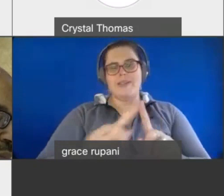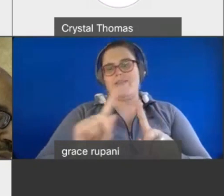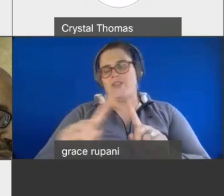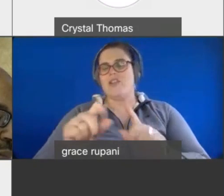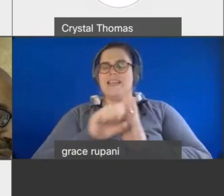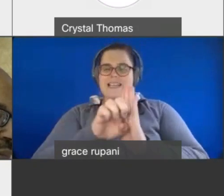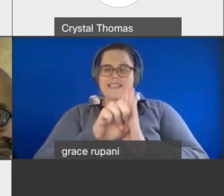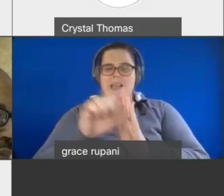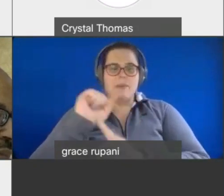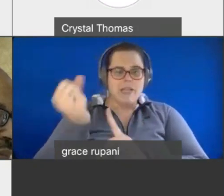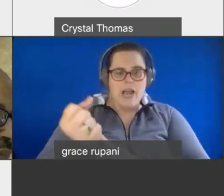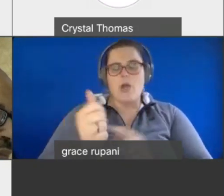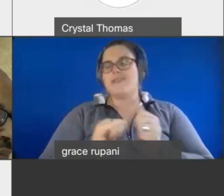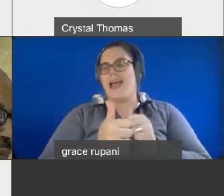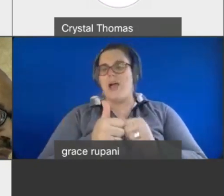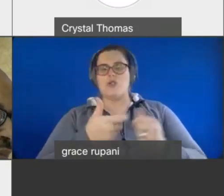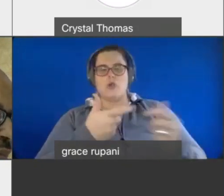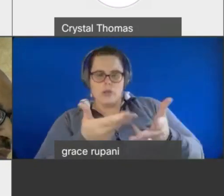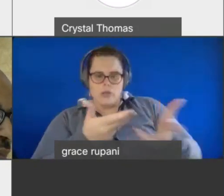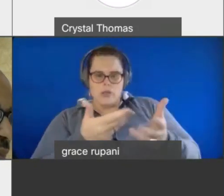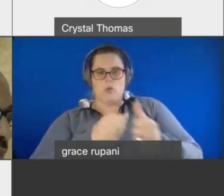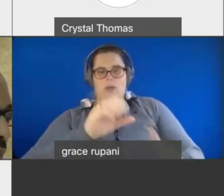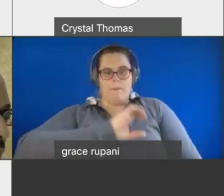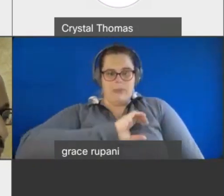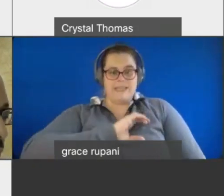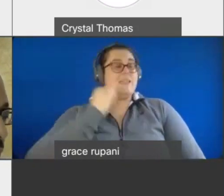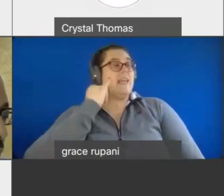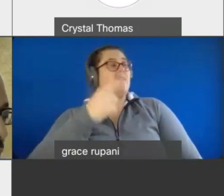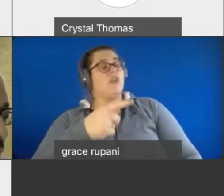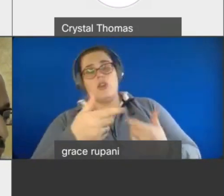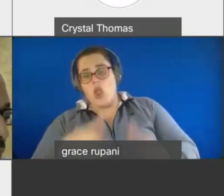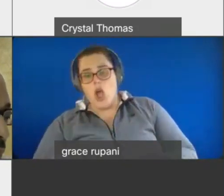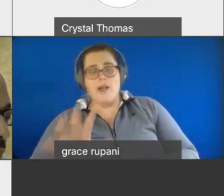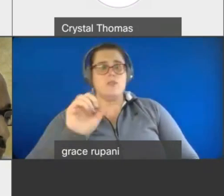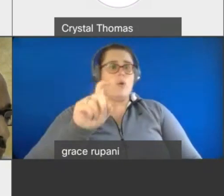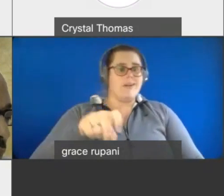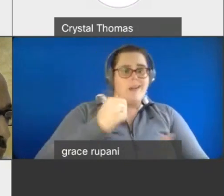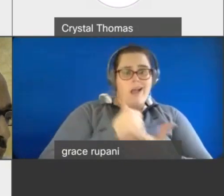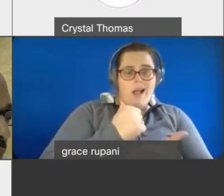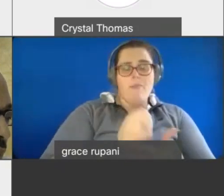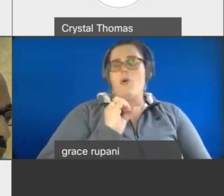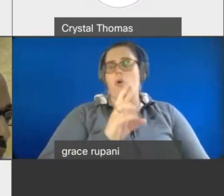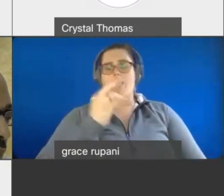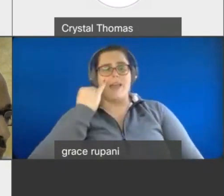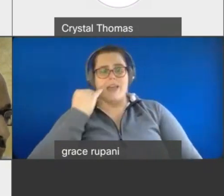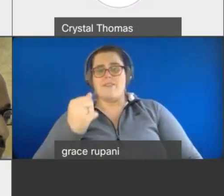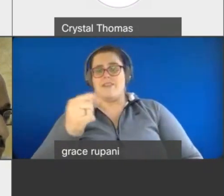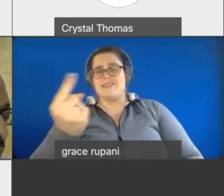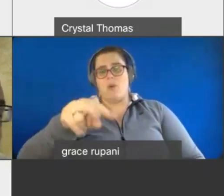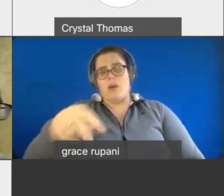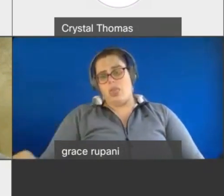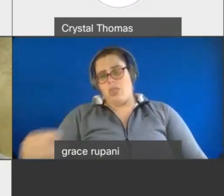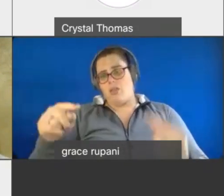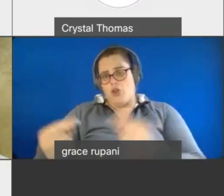police officers in any type of situations, that if they're lost, if they're needing help, if someone is hurt, that they're able to